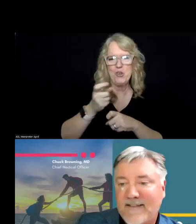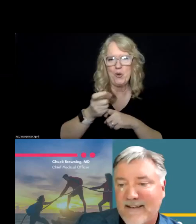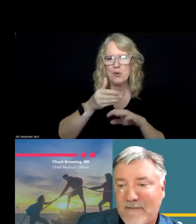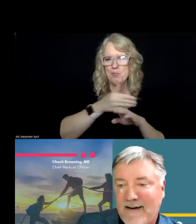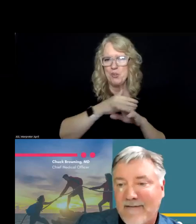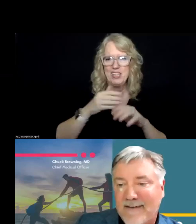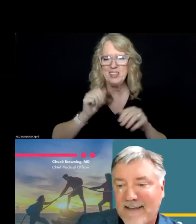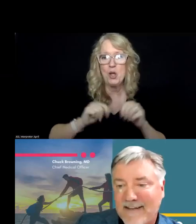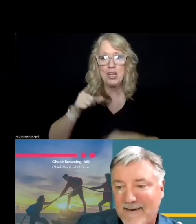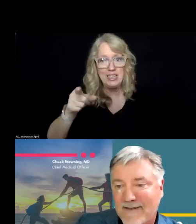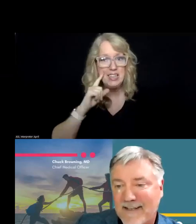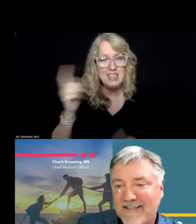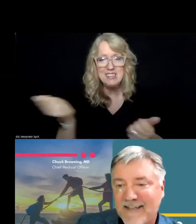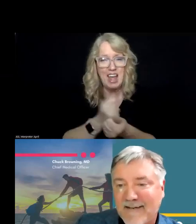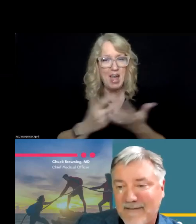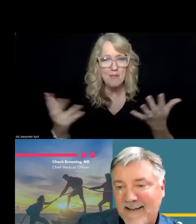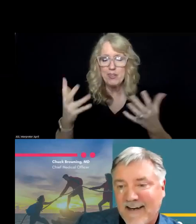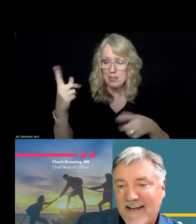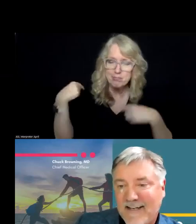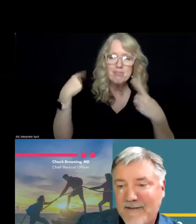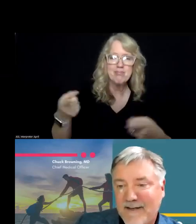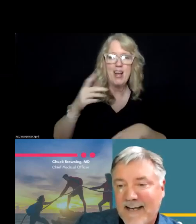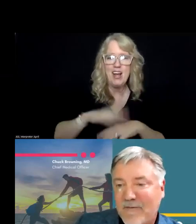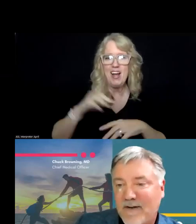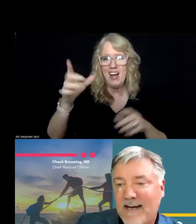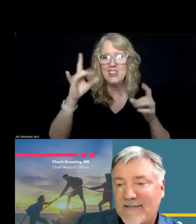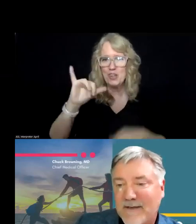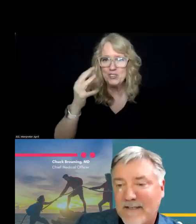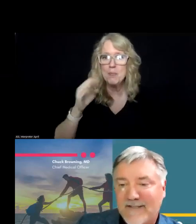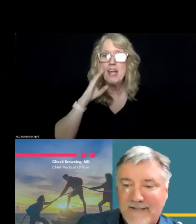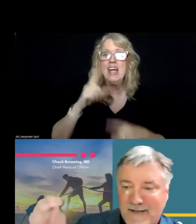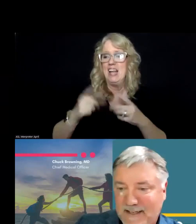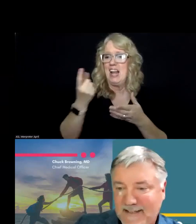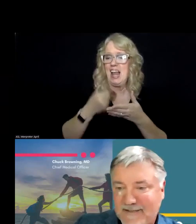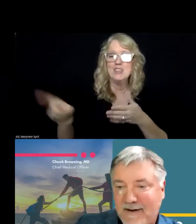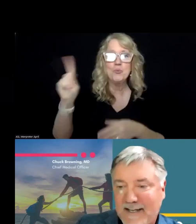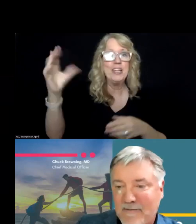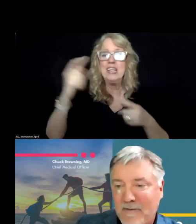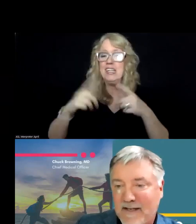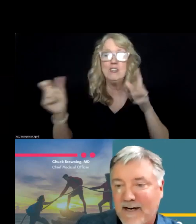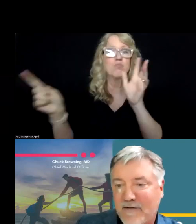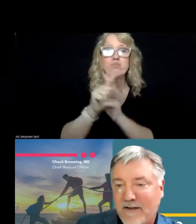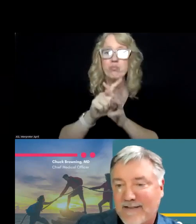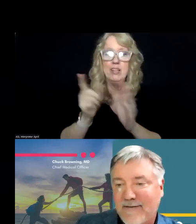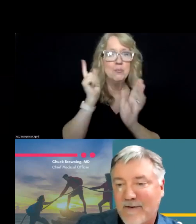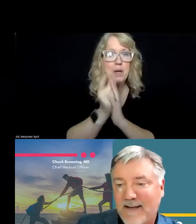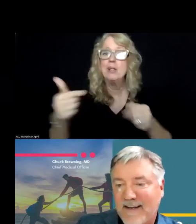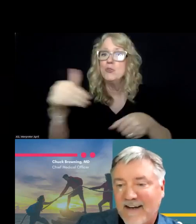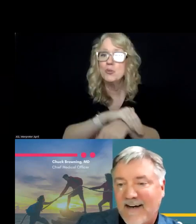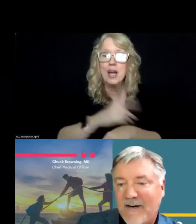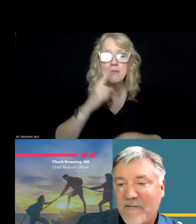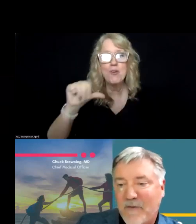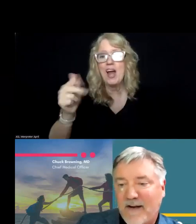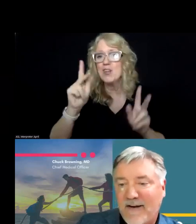that Brian's done about everything on the Crisis Jam. Included, he added one last week when he just jumped in just right in the moment to cover for a sub